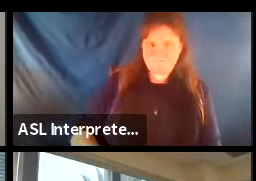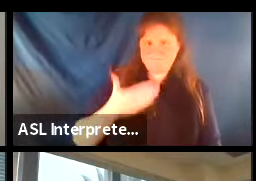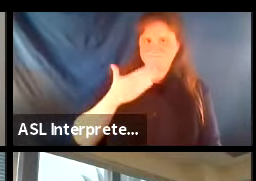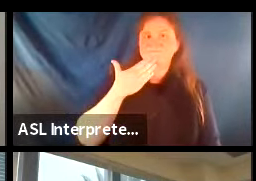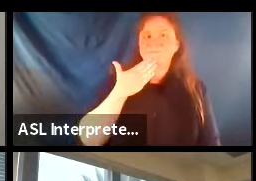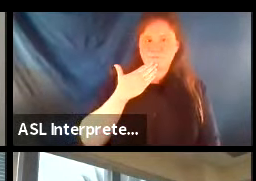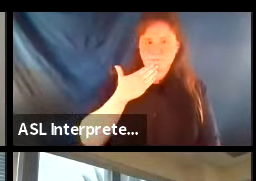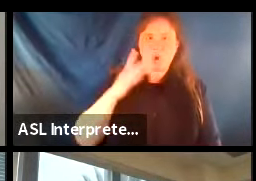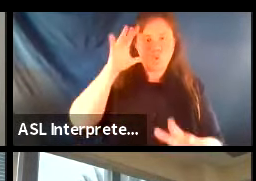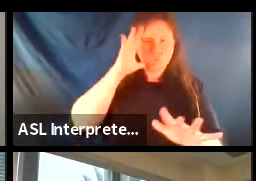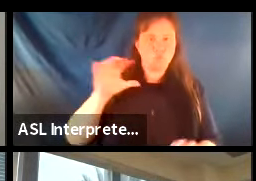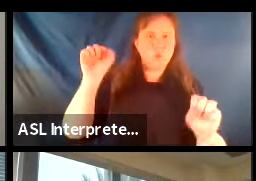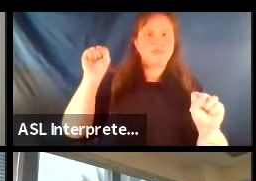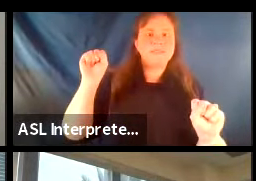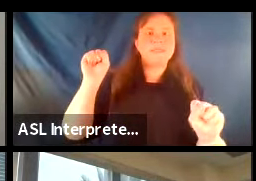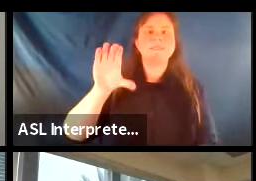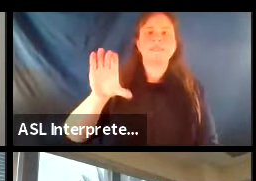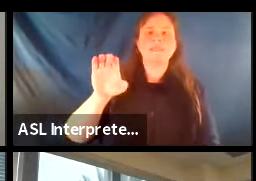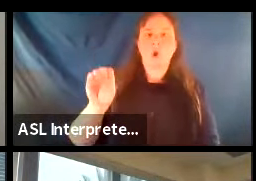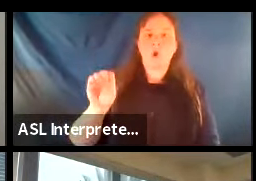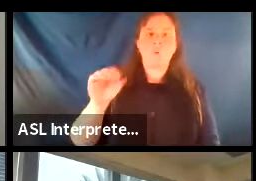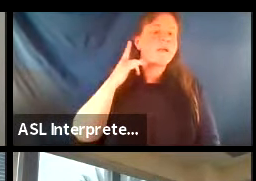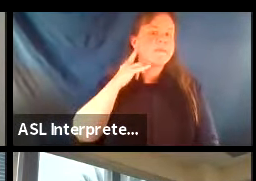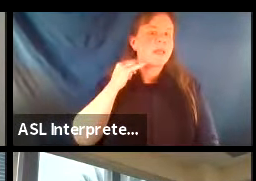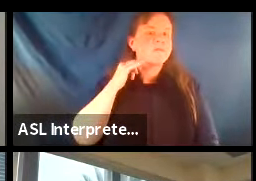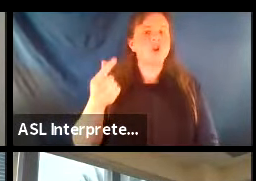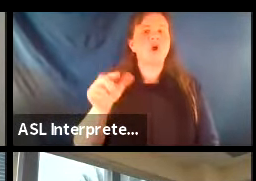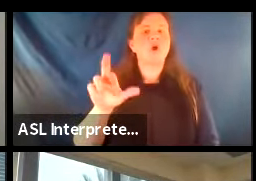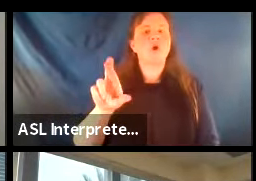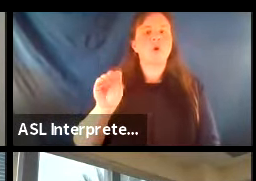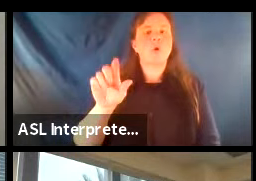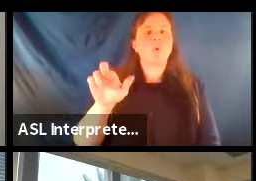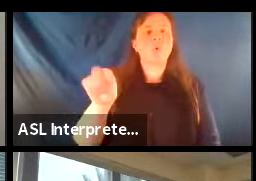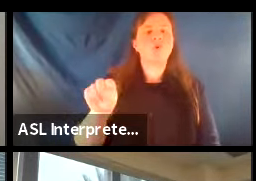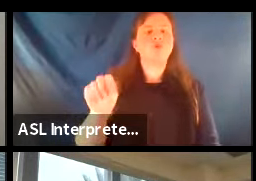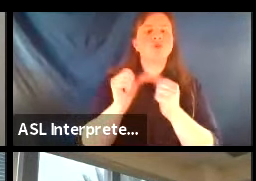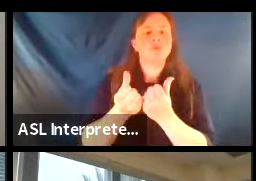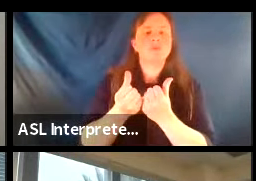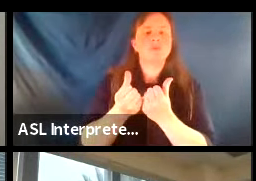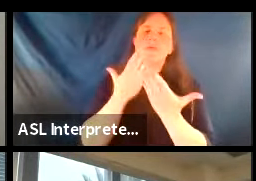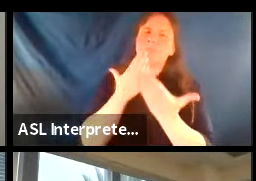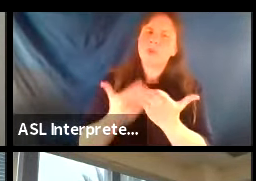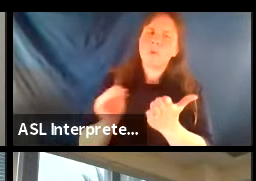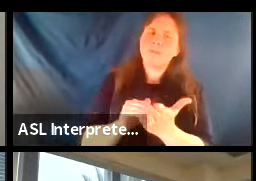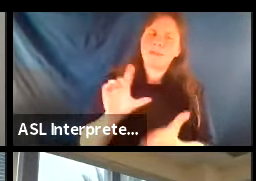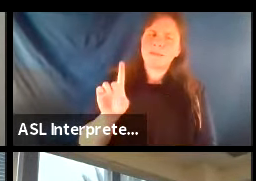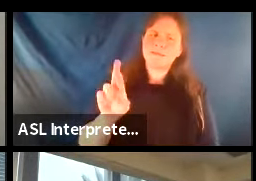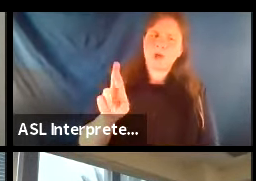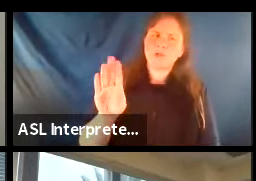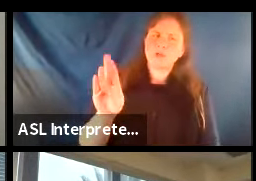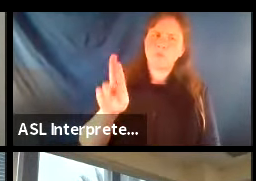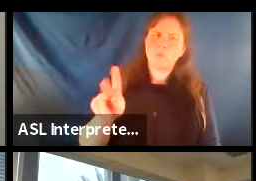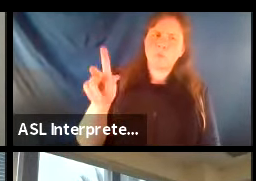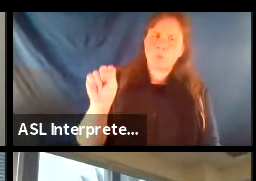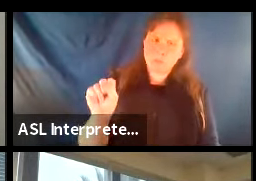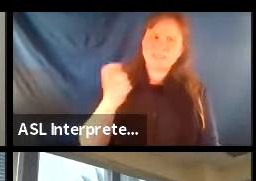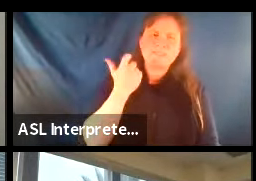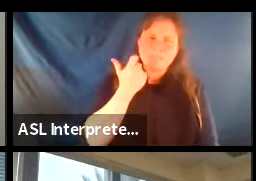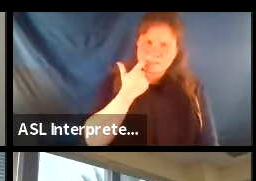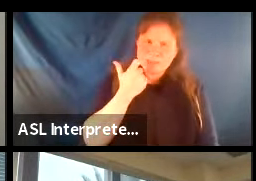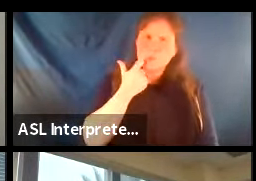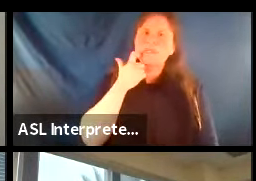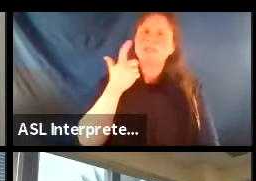and CEO of the California Grocers Association. Thank you to Dr. Brooks for reaffirming Tier 1B. There's some